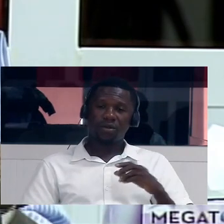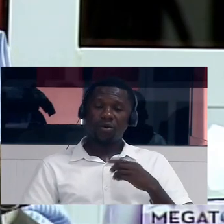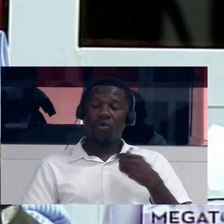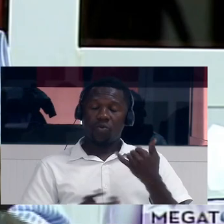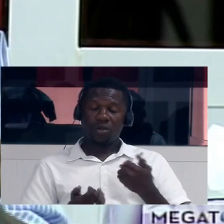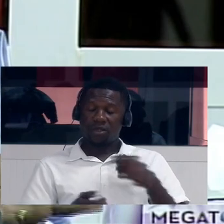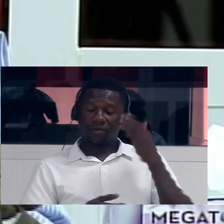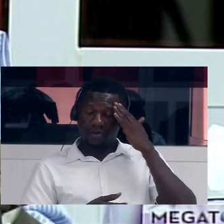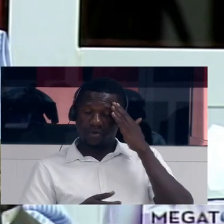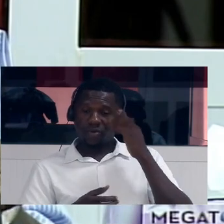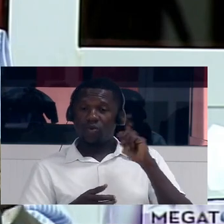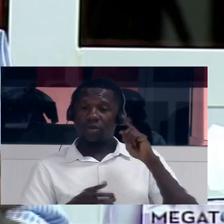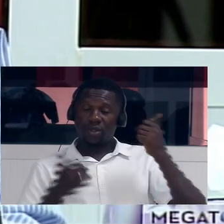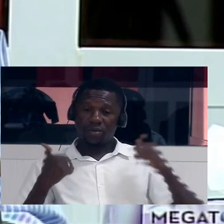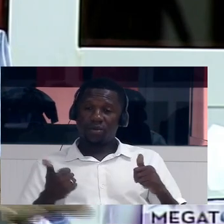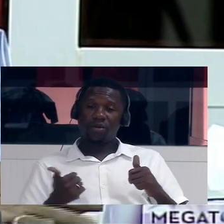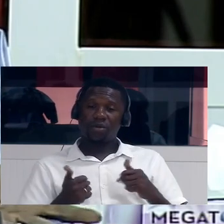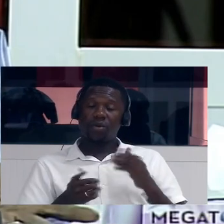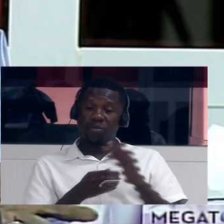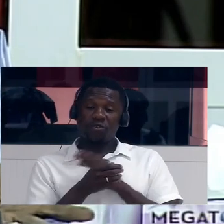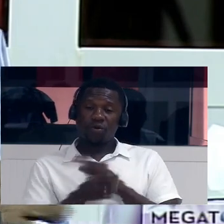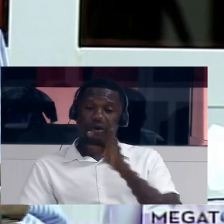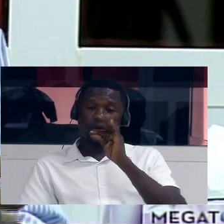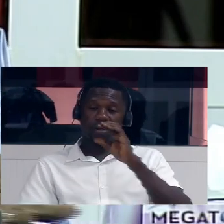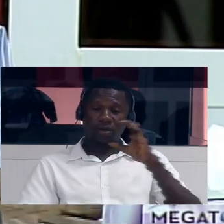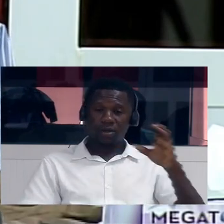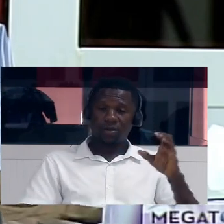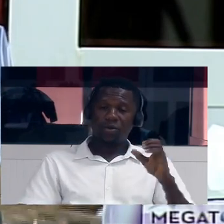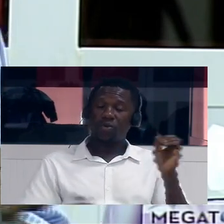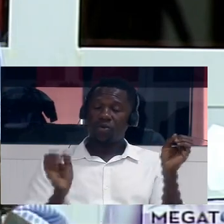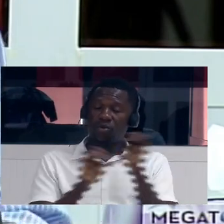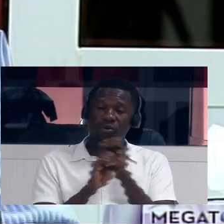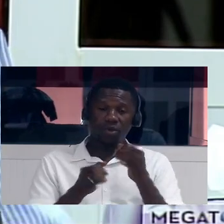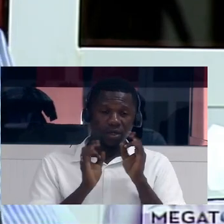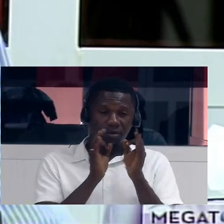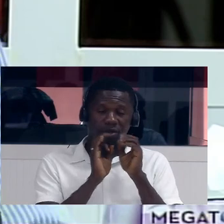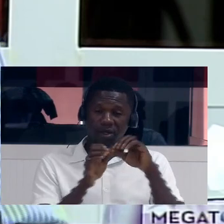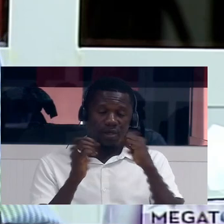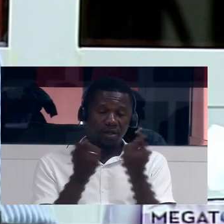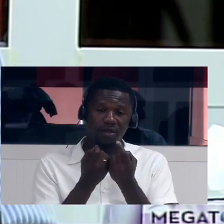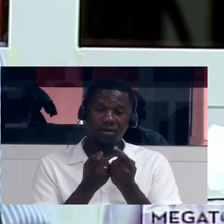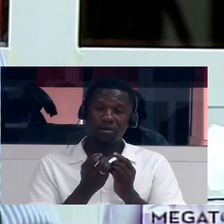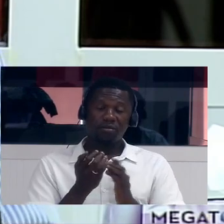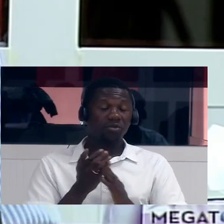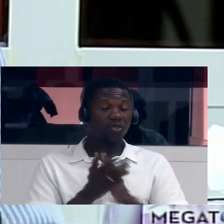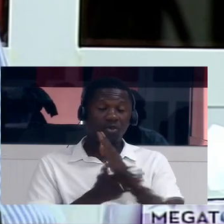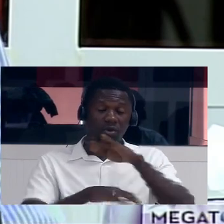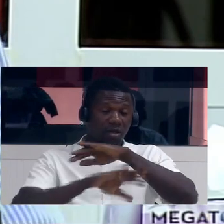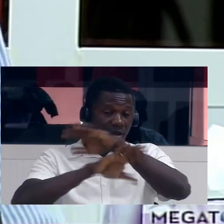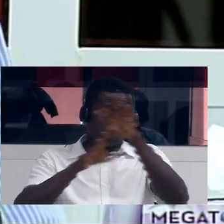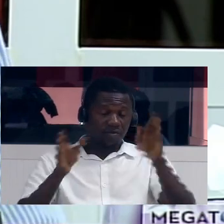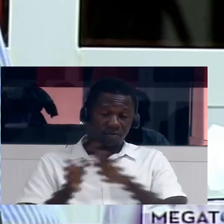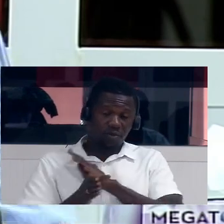knowing what is happening. But prior to the TRRC, nobody will tell you anything. Nobody. Across the board.